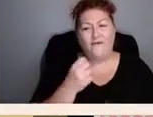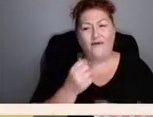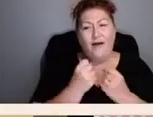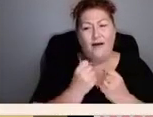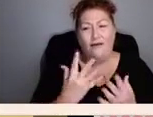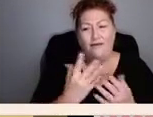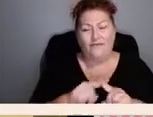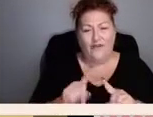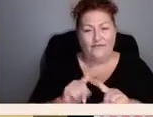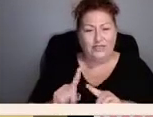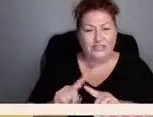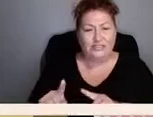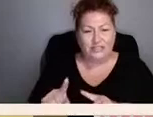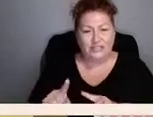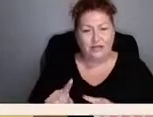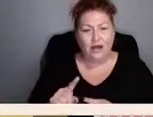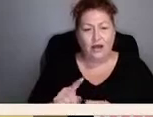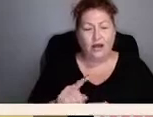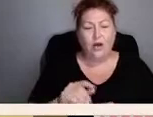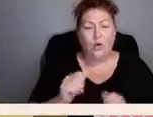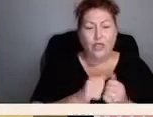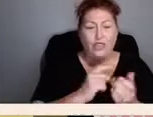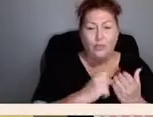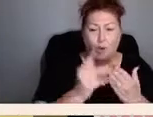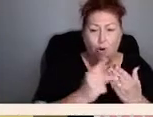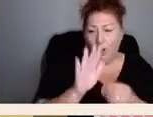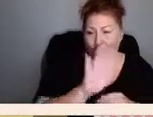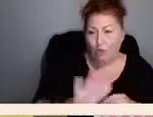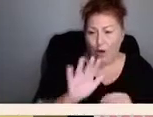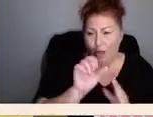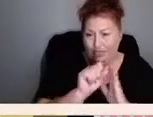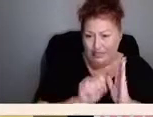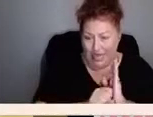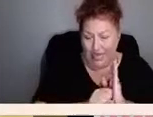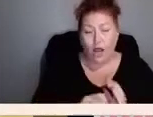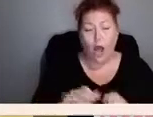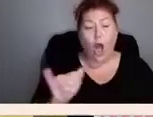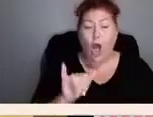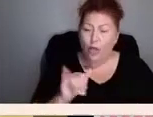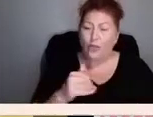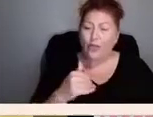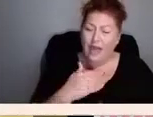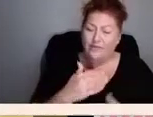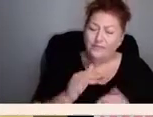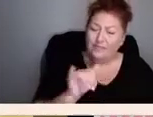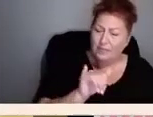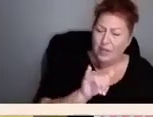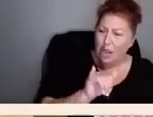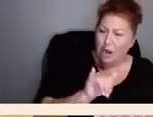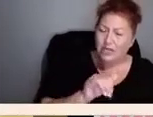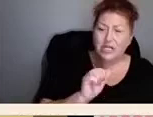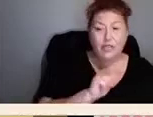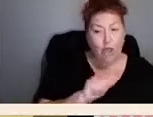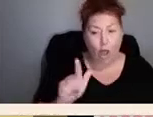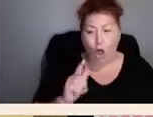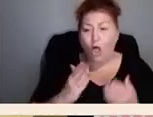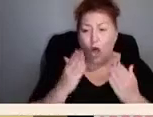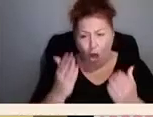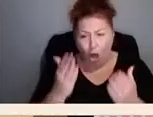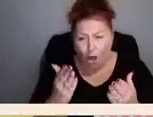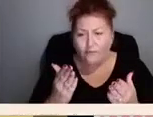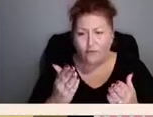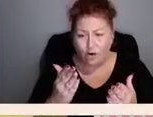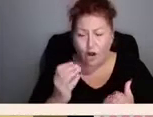of differences among programs around the state. Although there are similarities, and yes, they all offer a